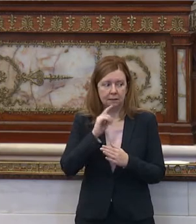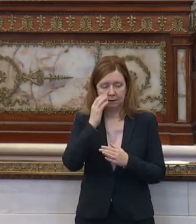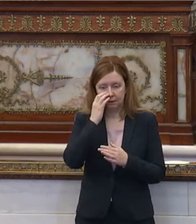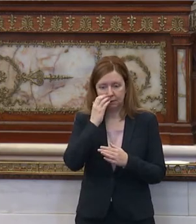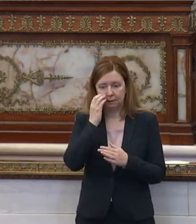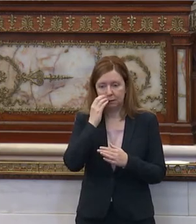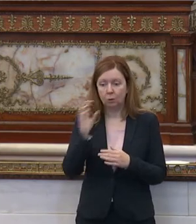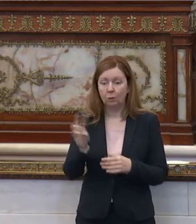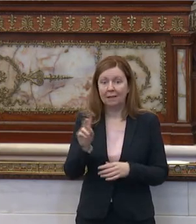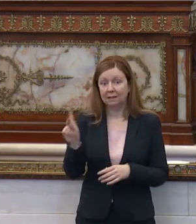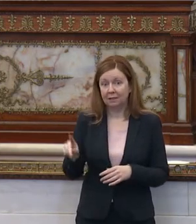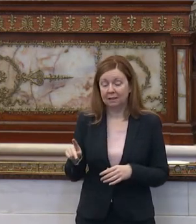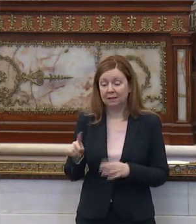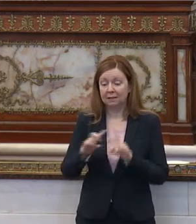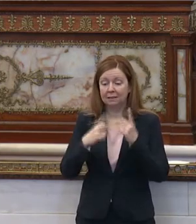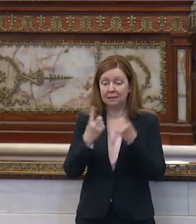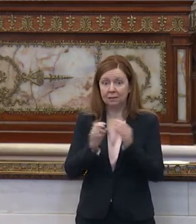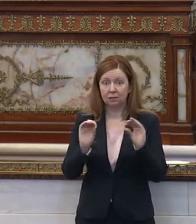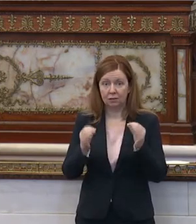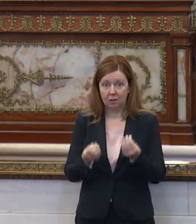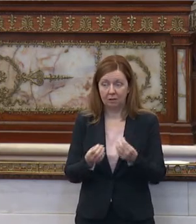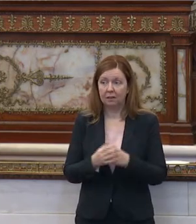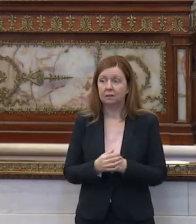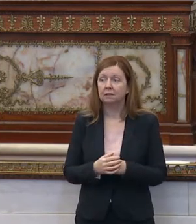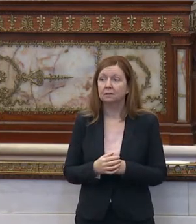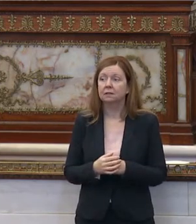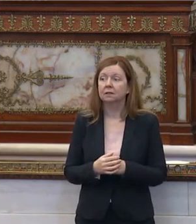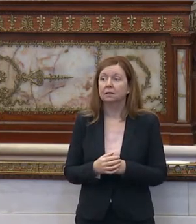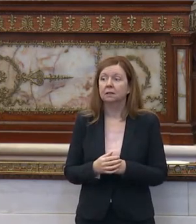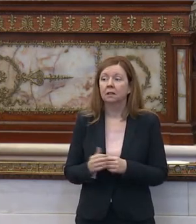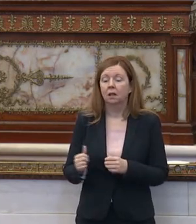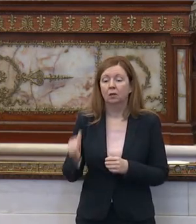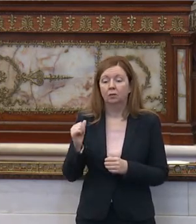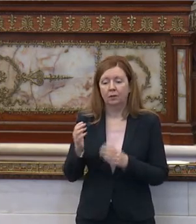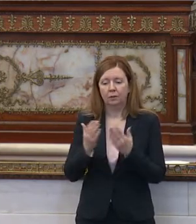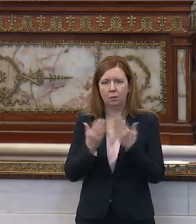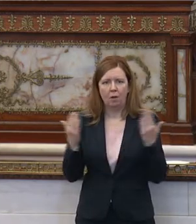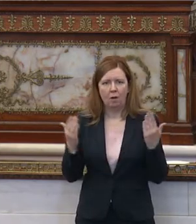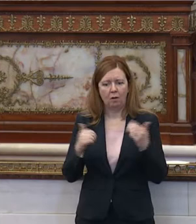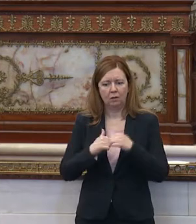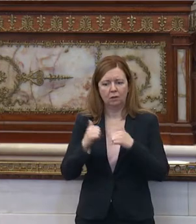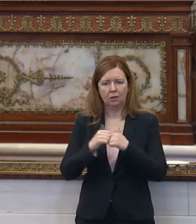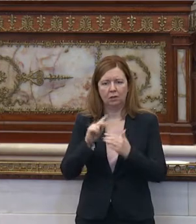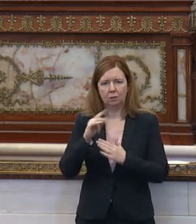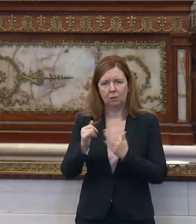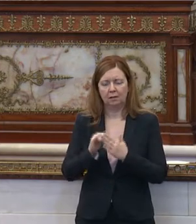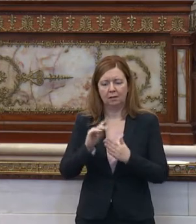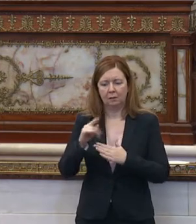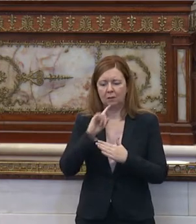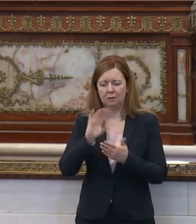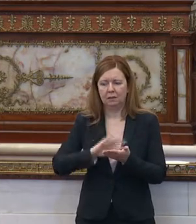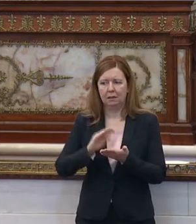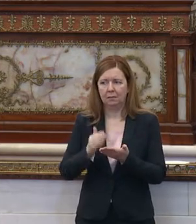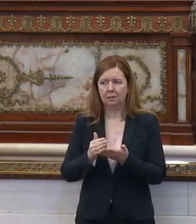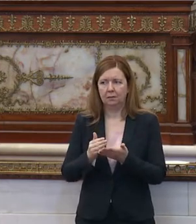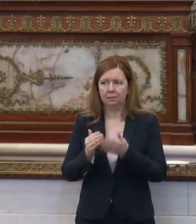our West Philly district office, a rear wall structure project, and that project is in the amount